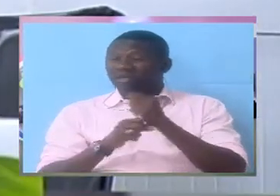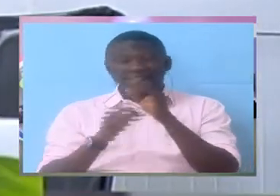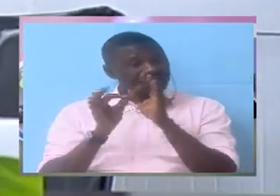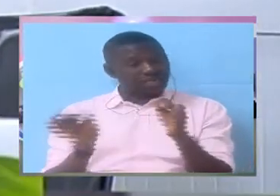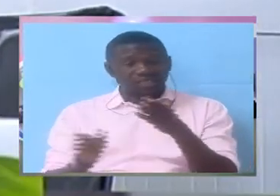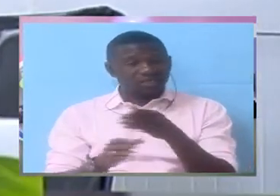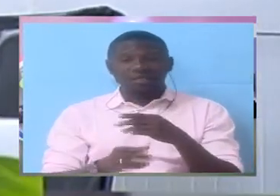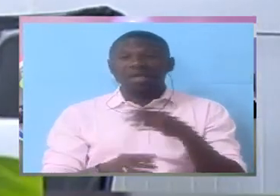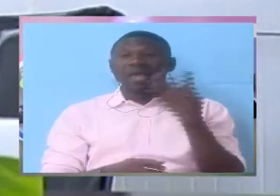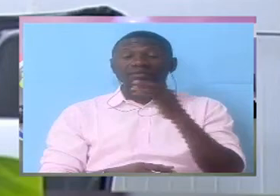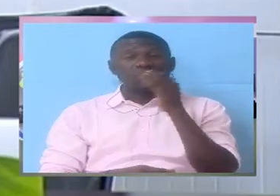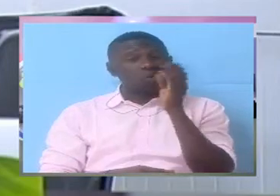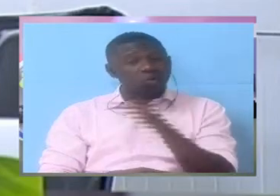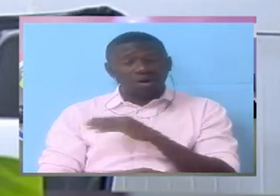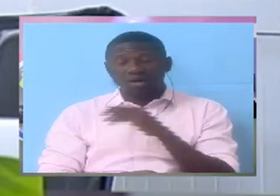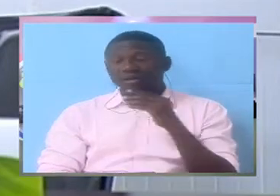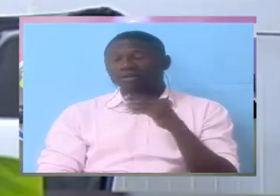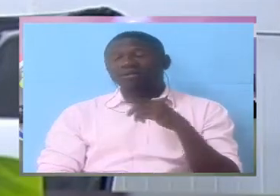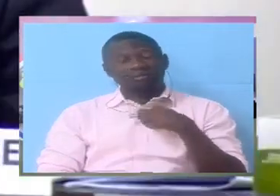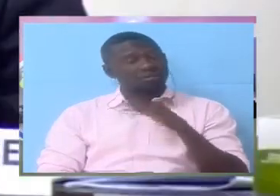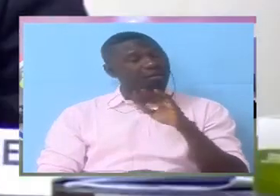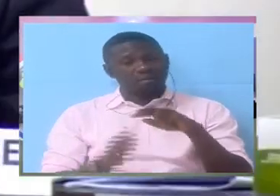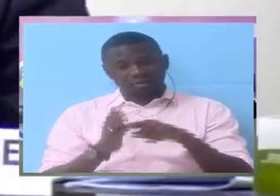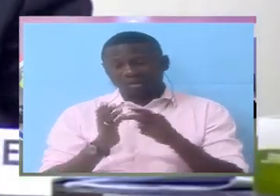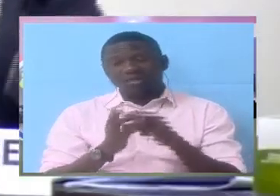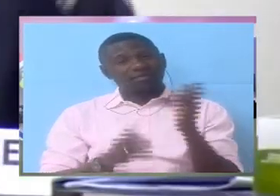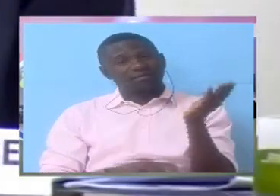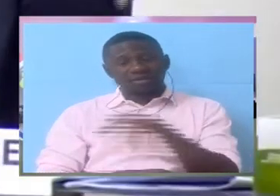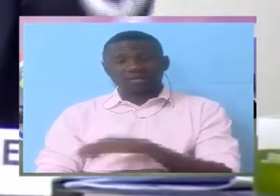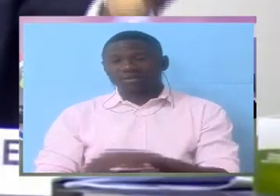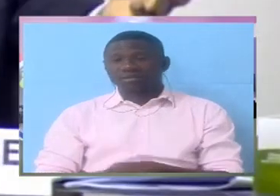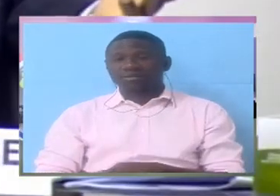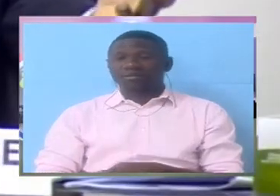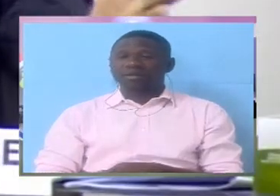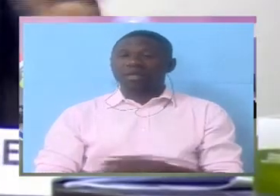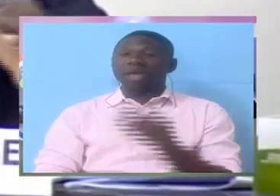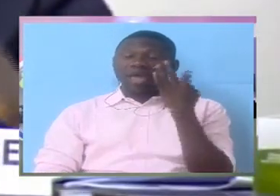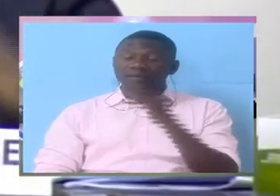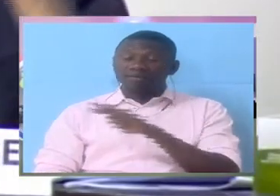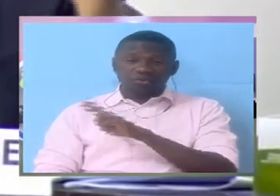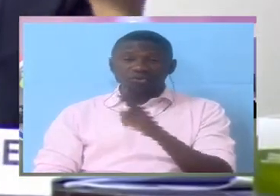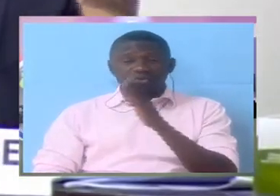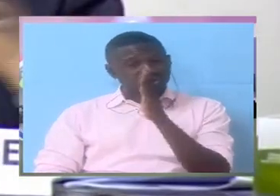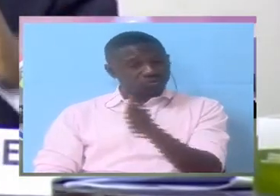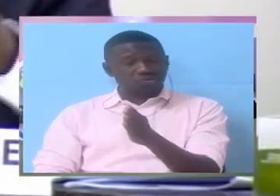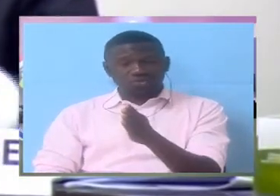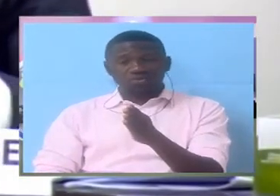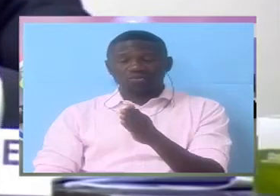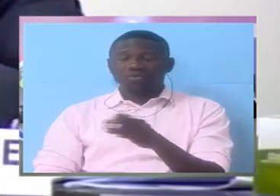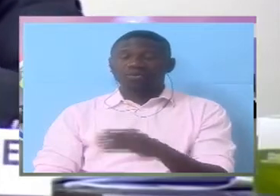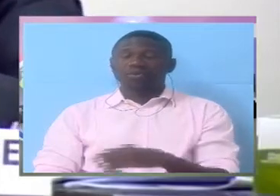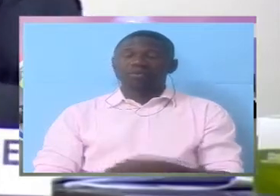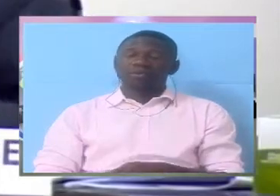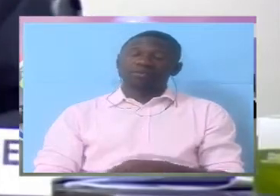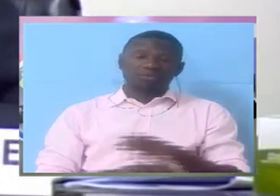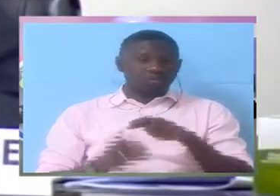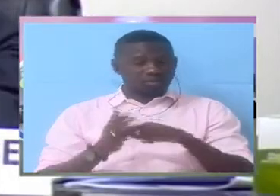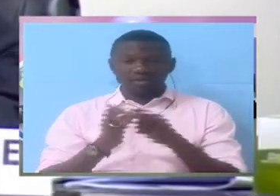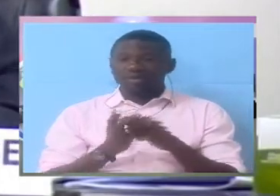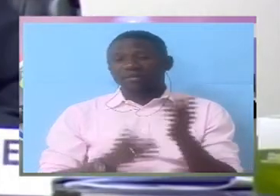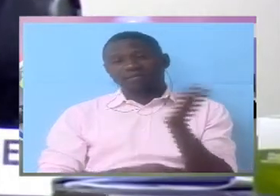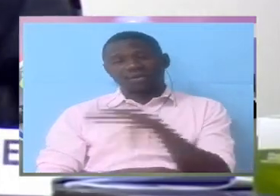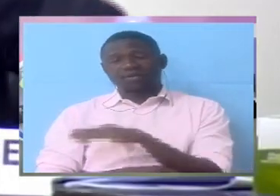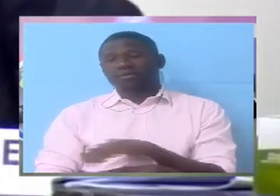ronde. So if it is not true, it's false. Okay, I would use false instead of lie. So when